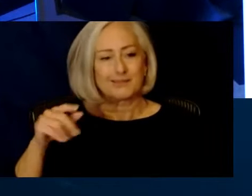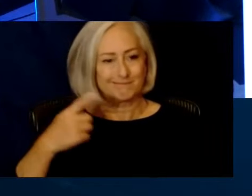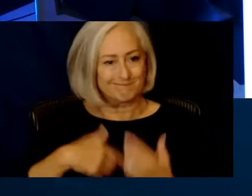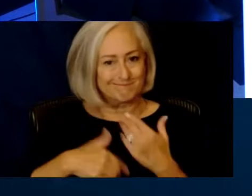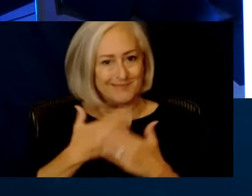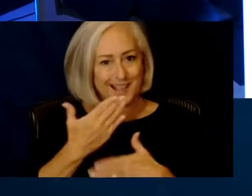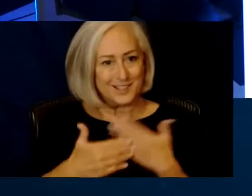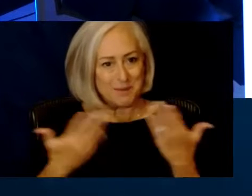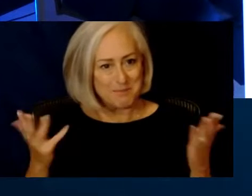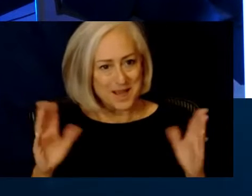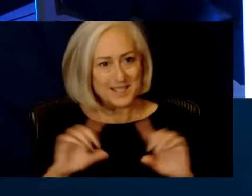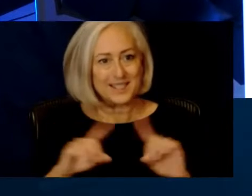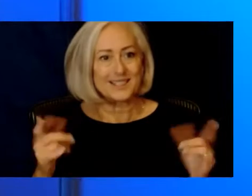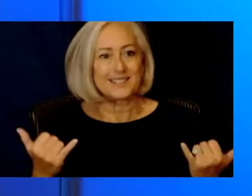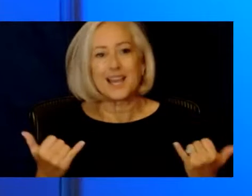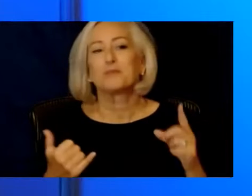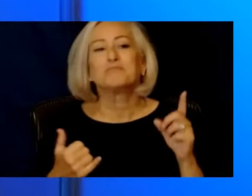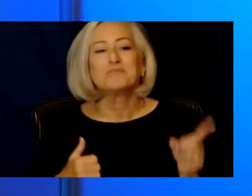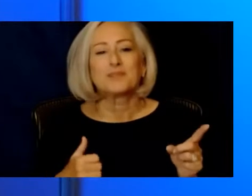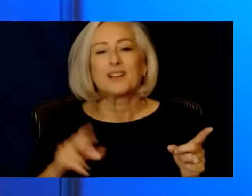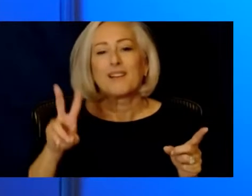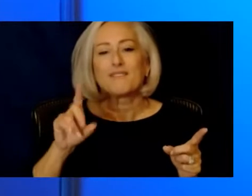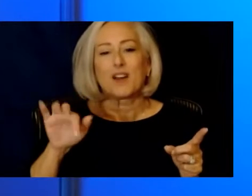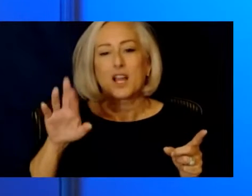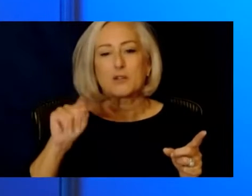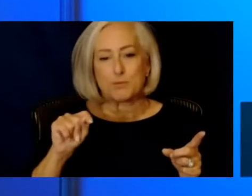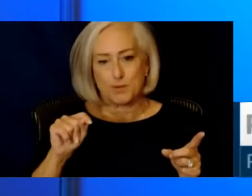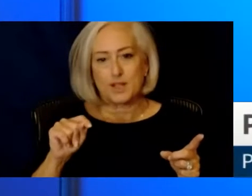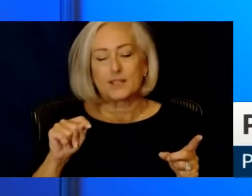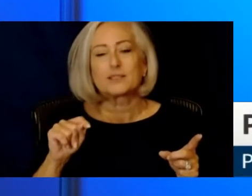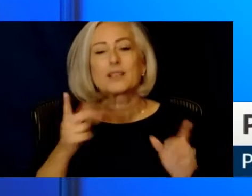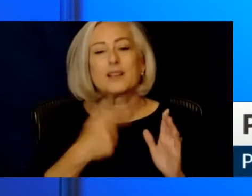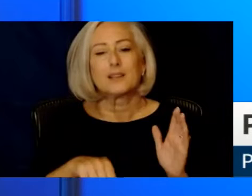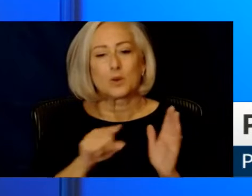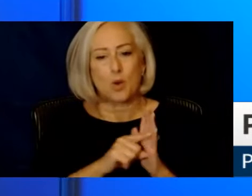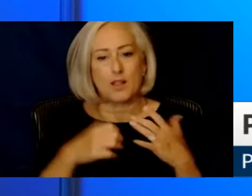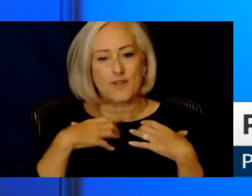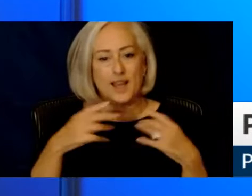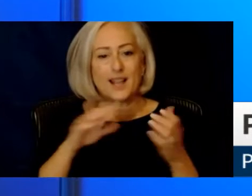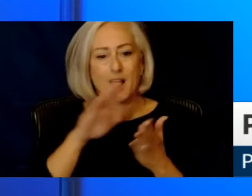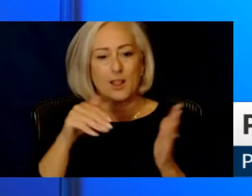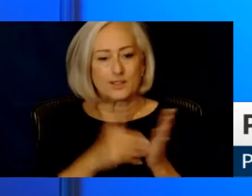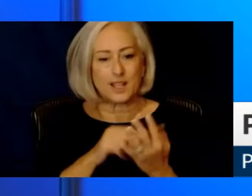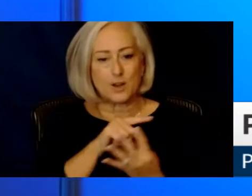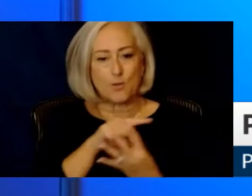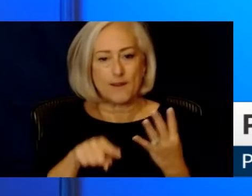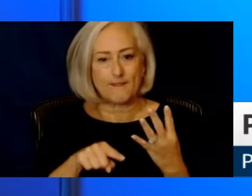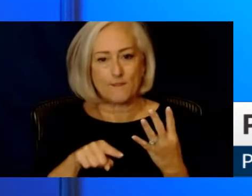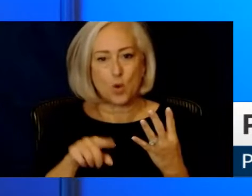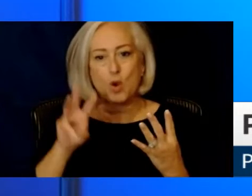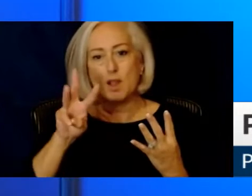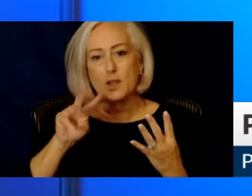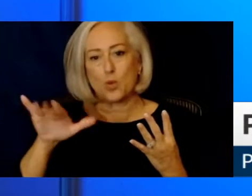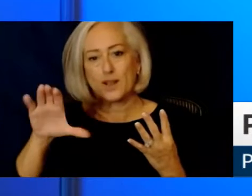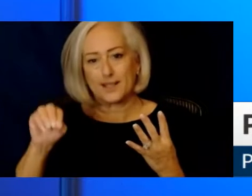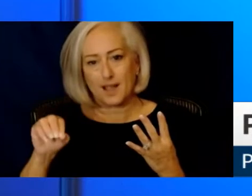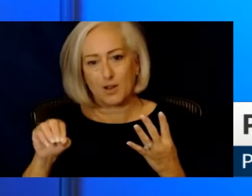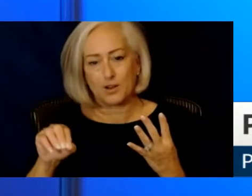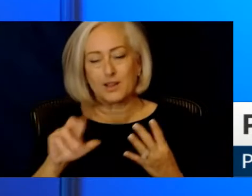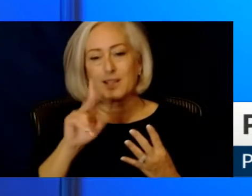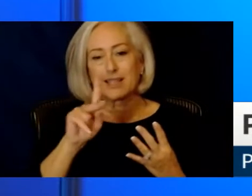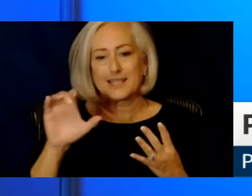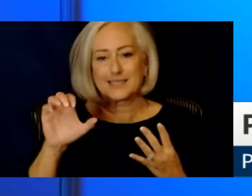question. So Vibrant Health is a federally qualified health center. We operate 4 locations in Wyandotte County, Kansas City, Kansas. We offer